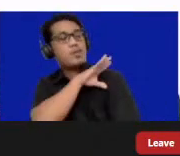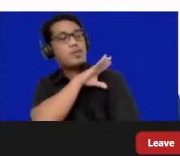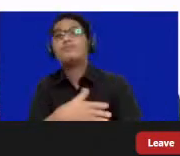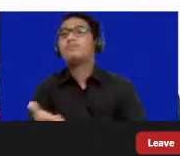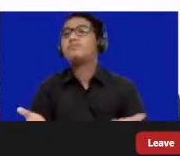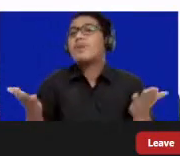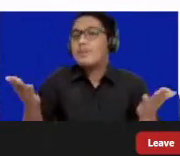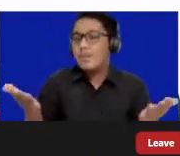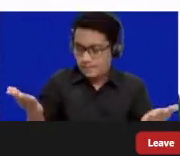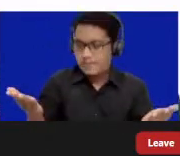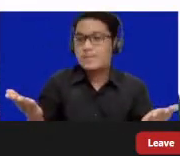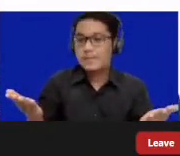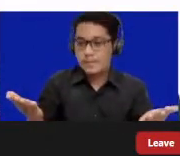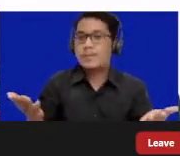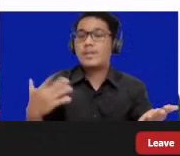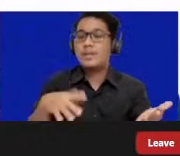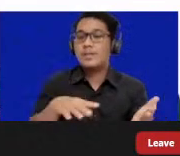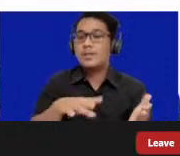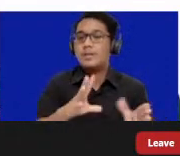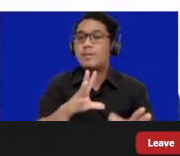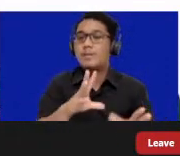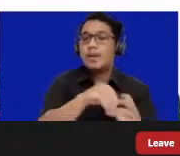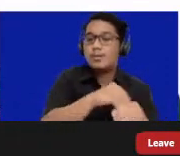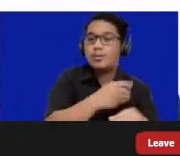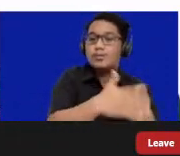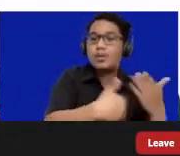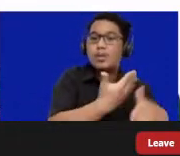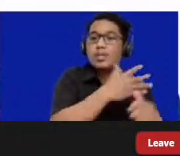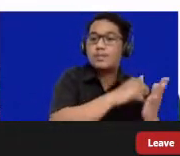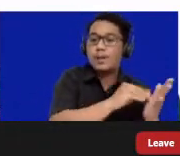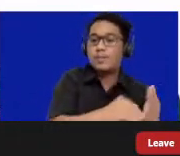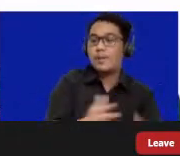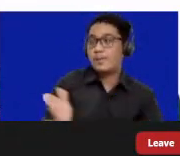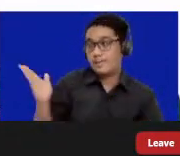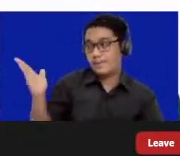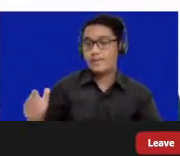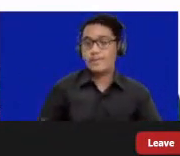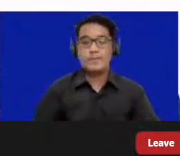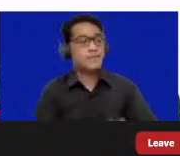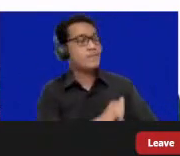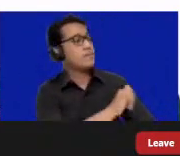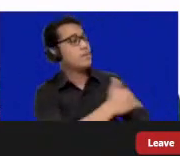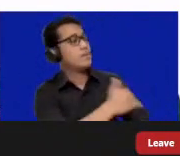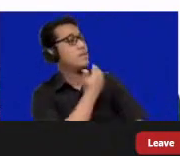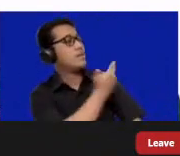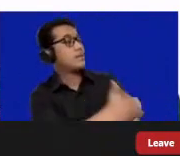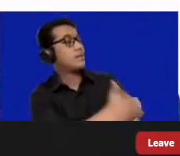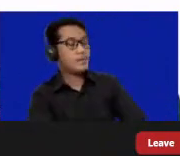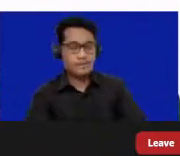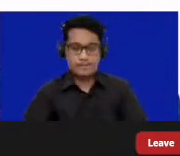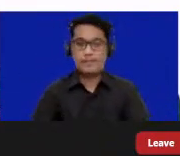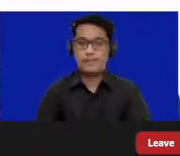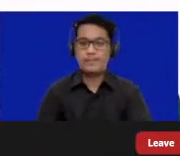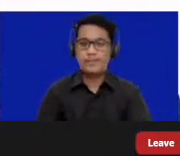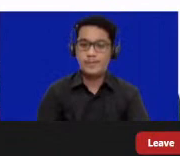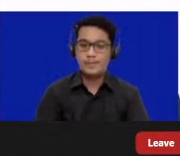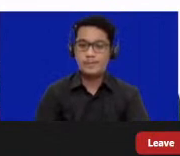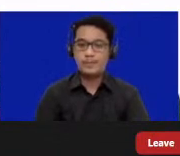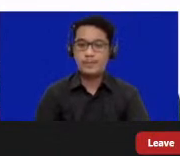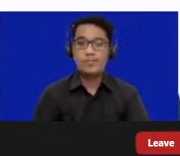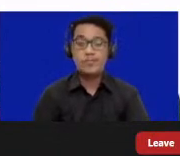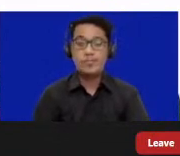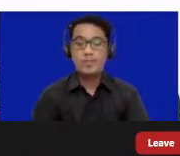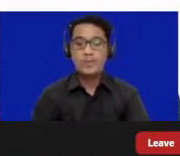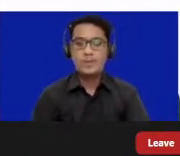process? Over to you, Mr. Pip. Thank you very much. Your question covers